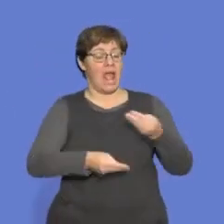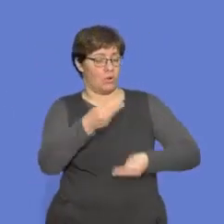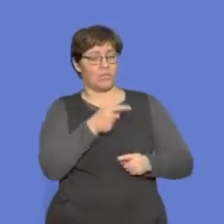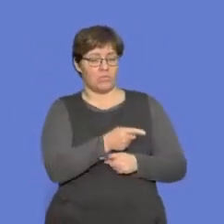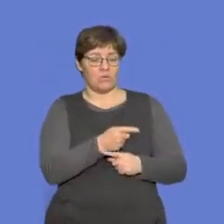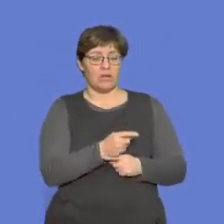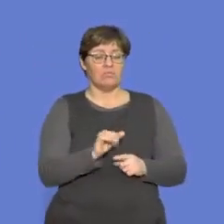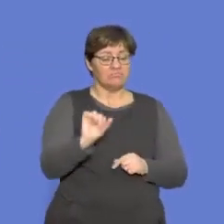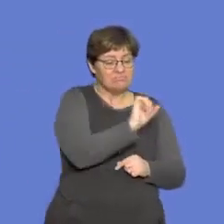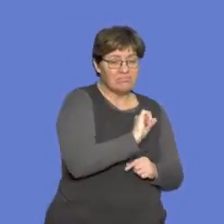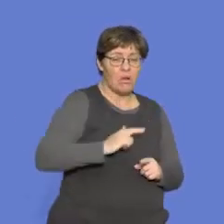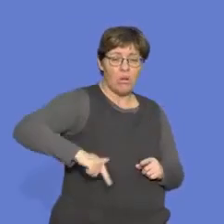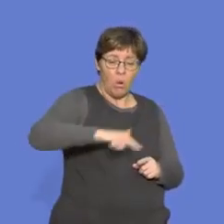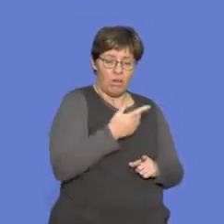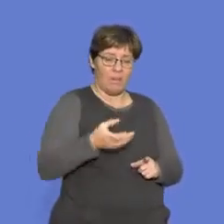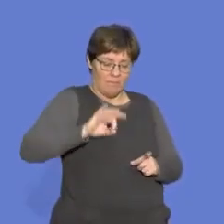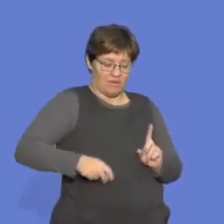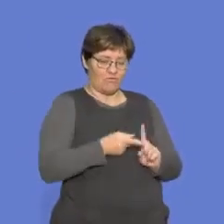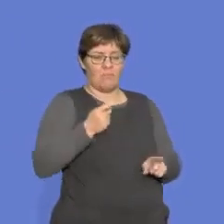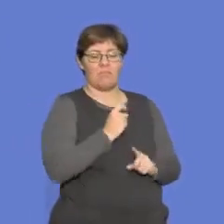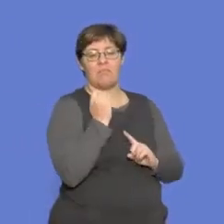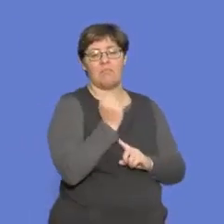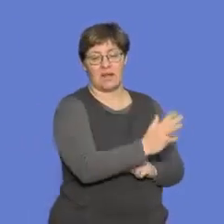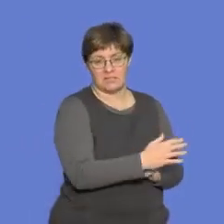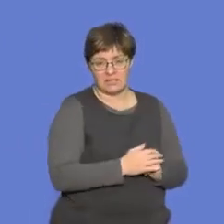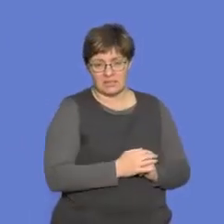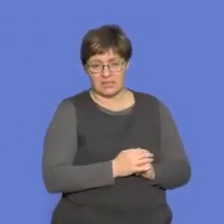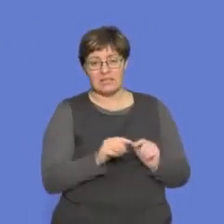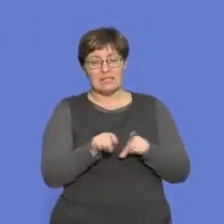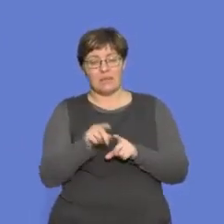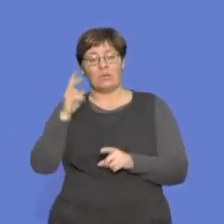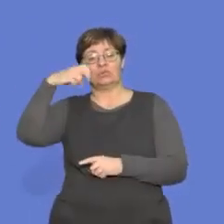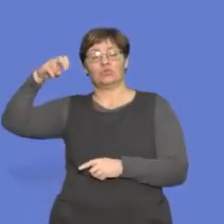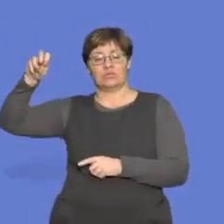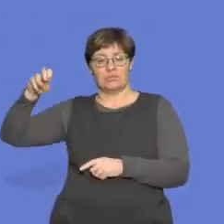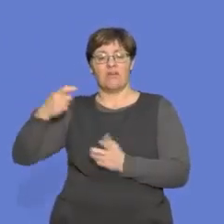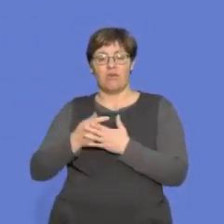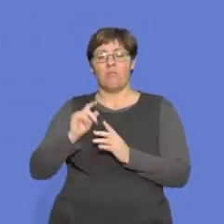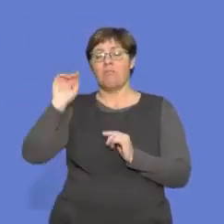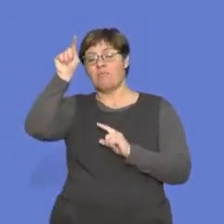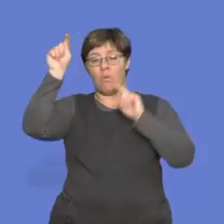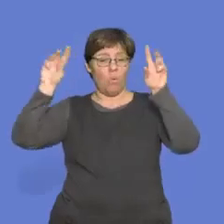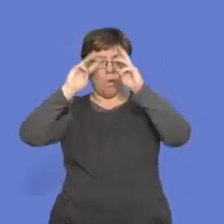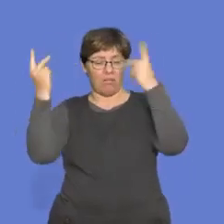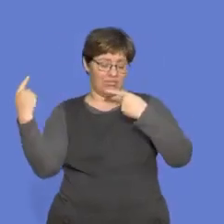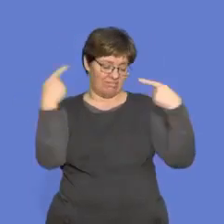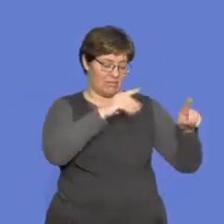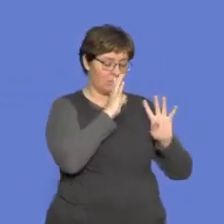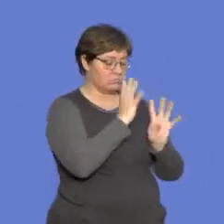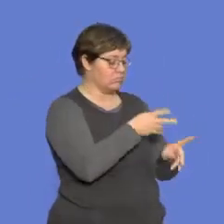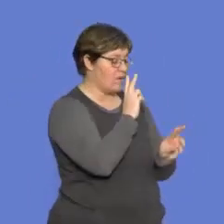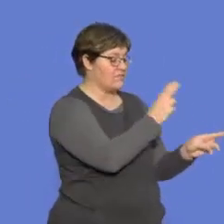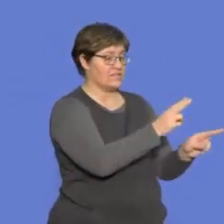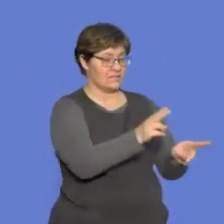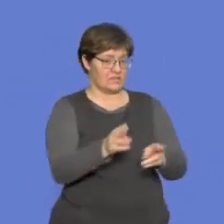local populations benefit from that, as well as we've got tourism from travelers from around the world that actually visit these